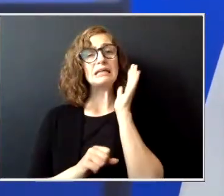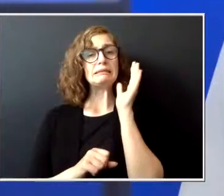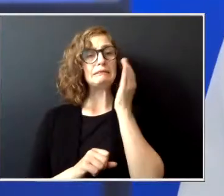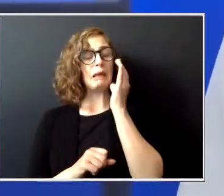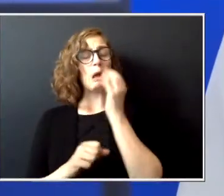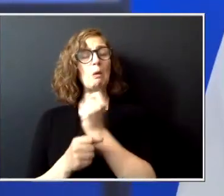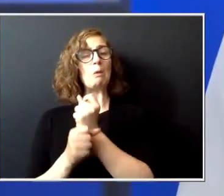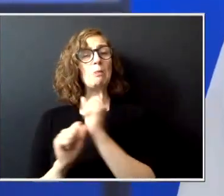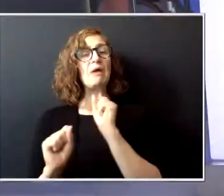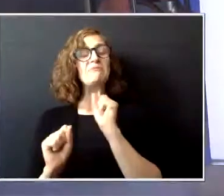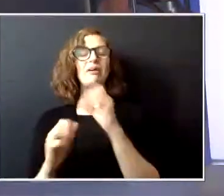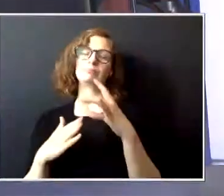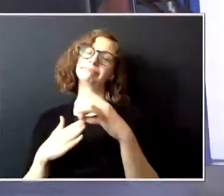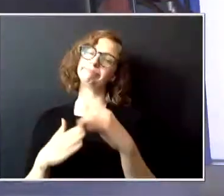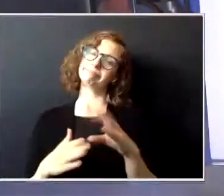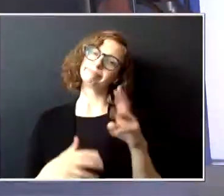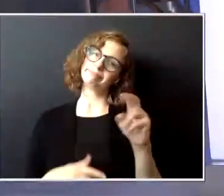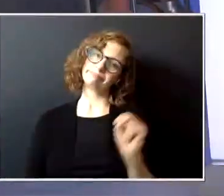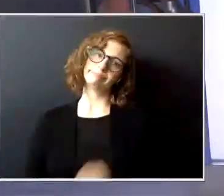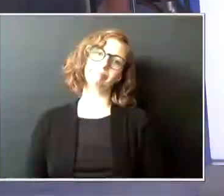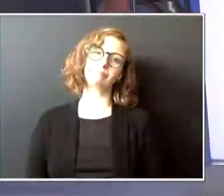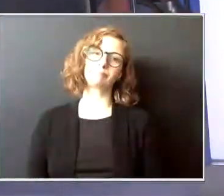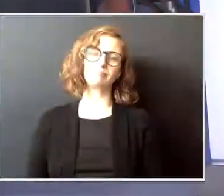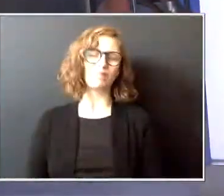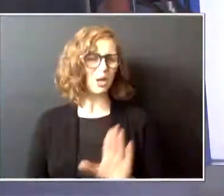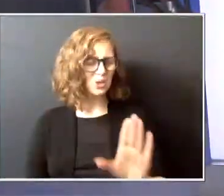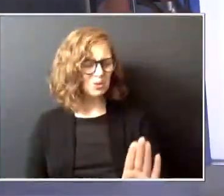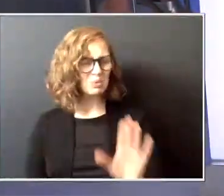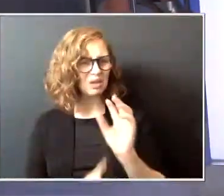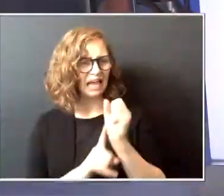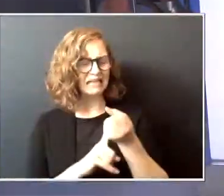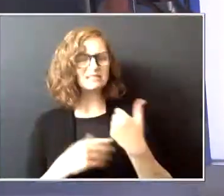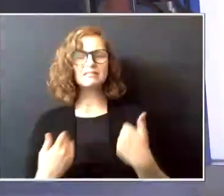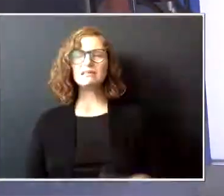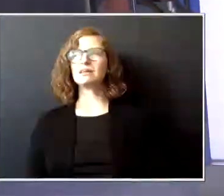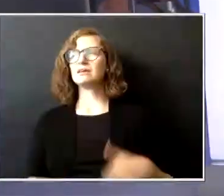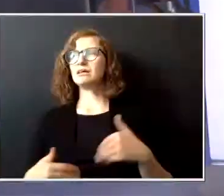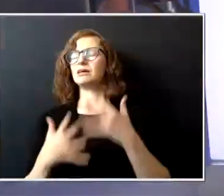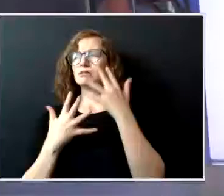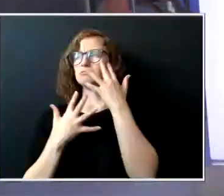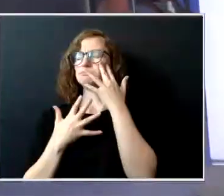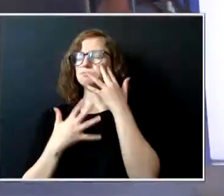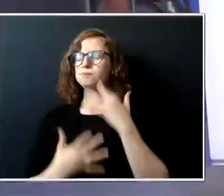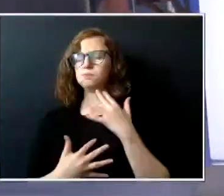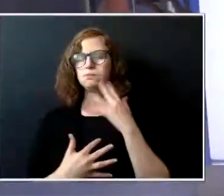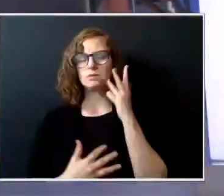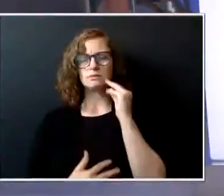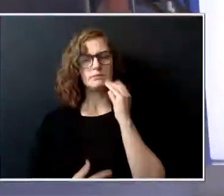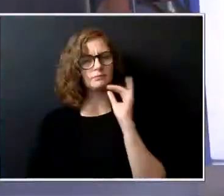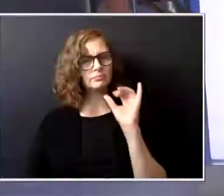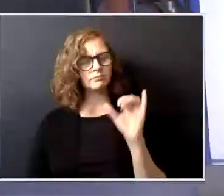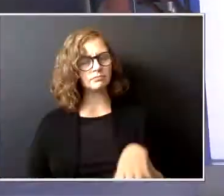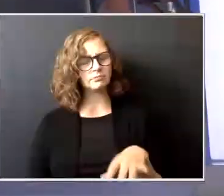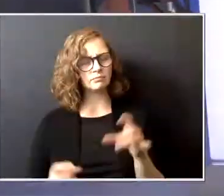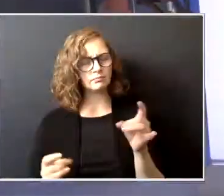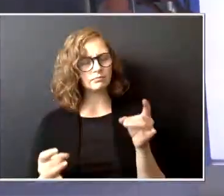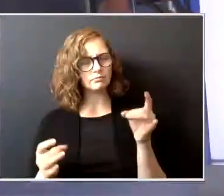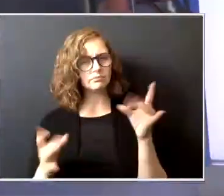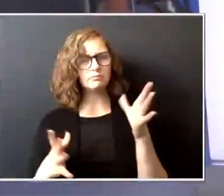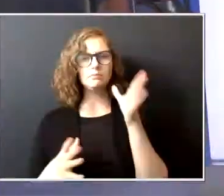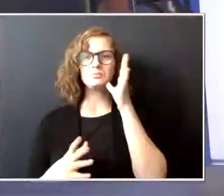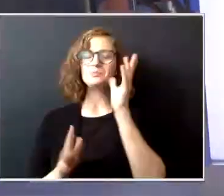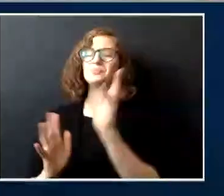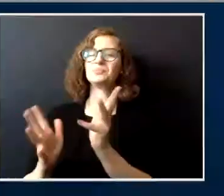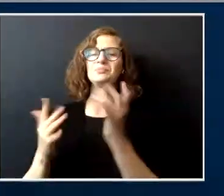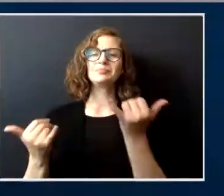burn. And in your case, what a tragedy to have to go through all that. That's just crazy. We're going to visit with nurse manager Catherine Golson.